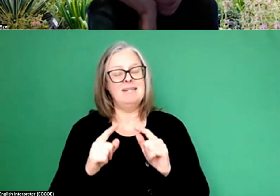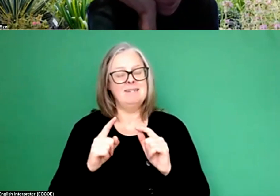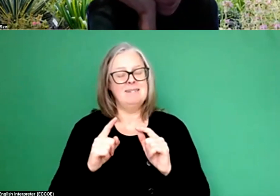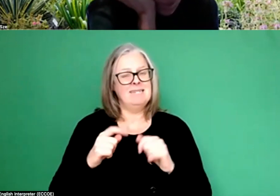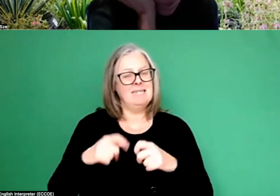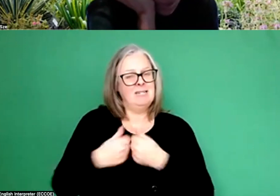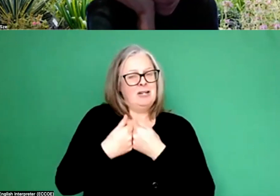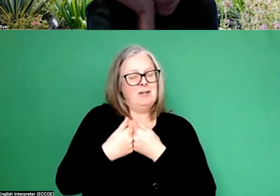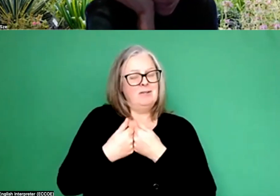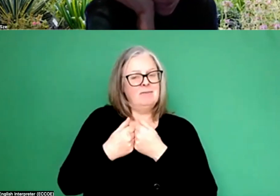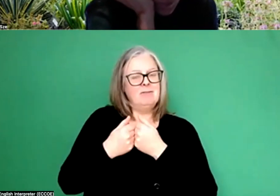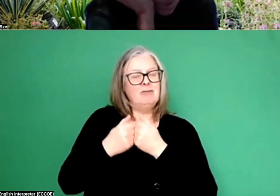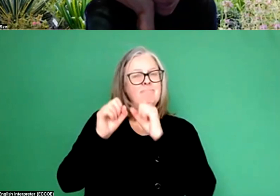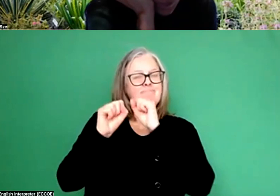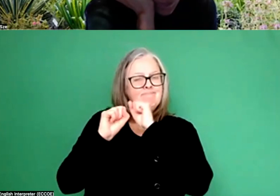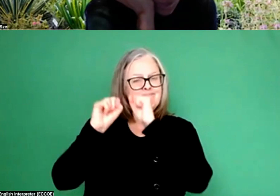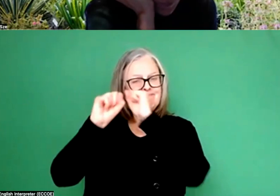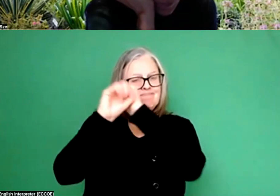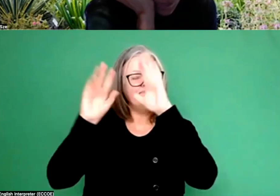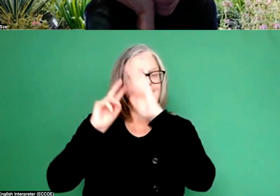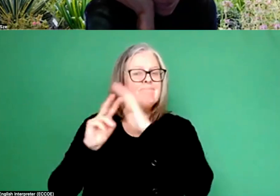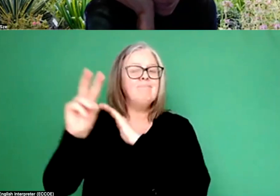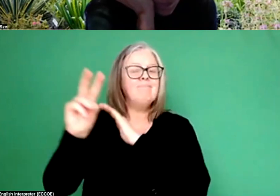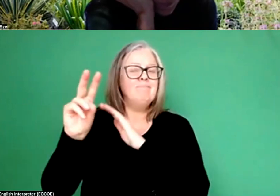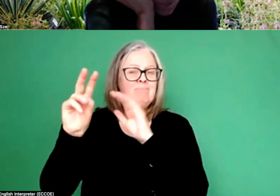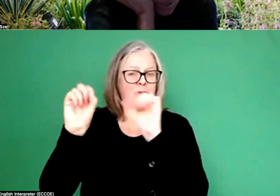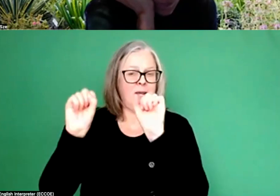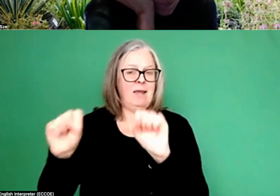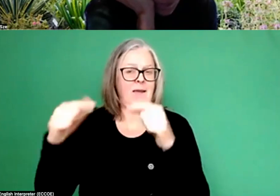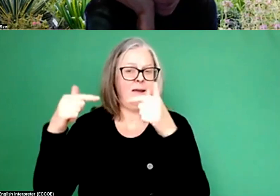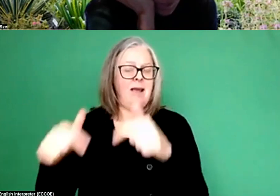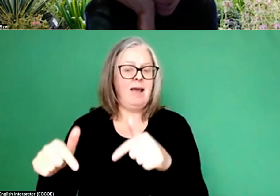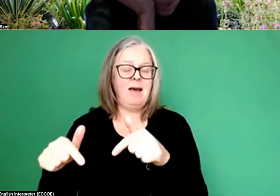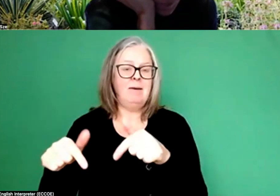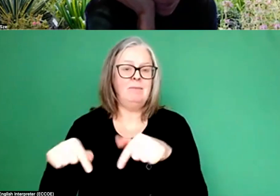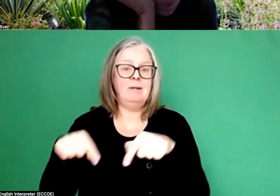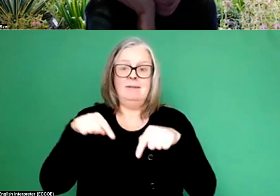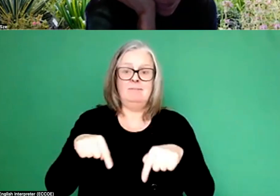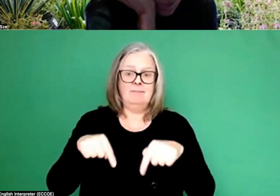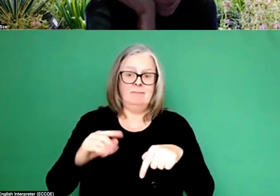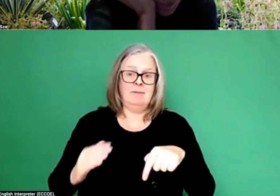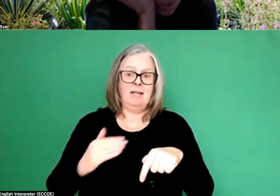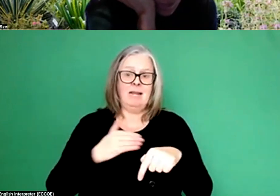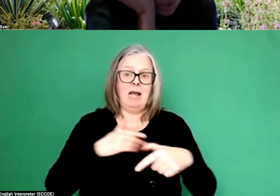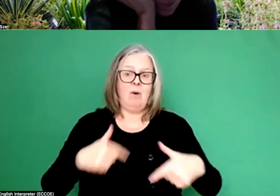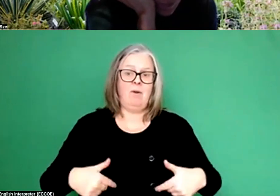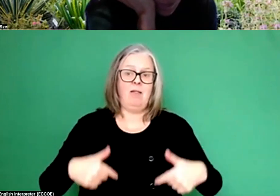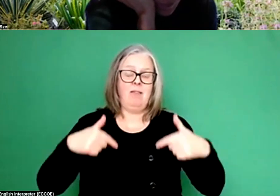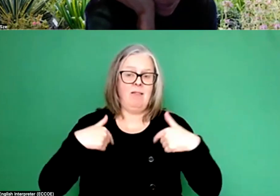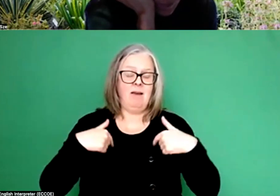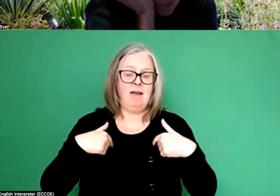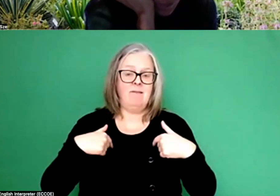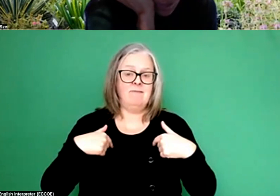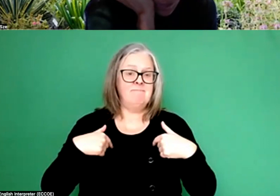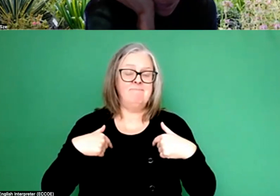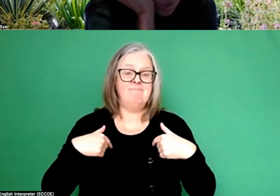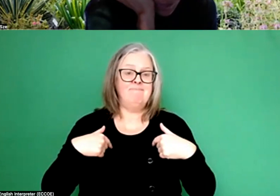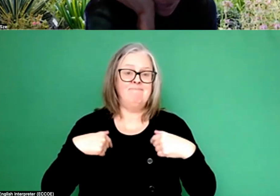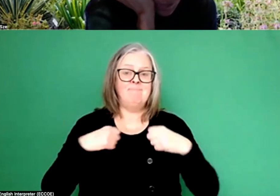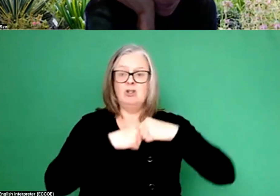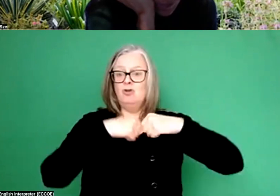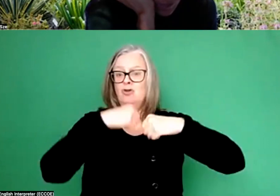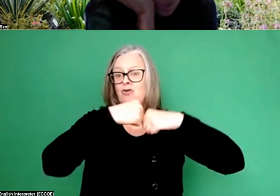is the case in a situation in which the context of our lives, no matter what structures,